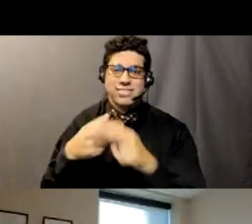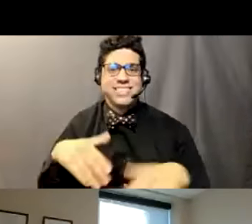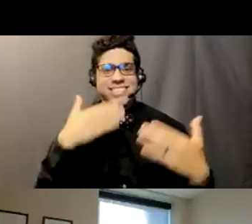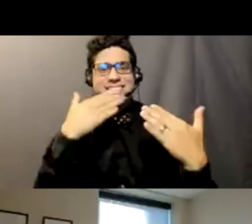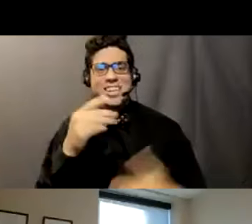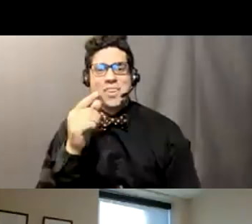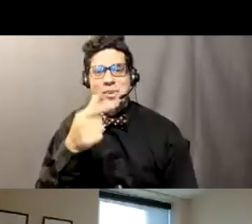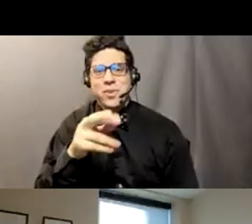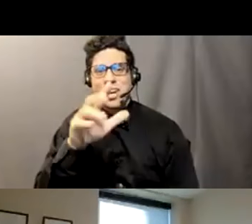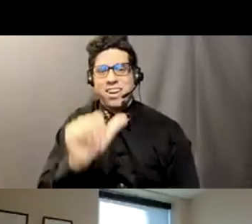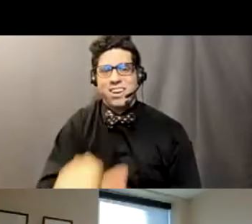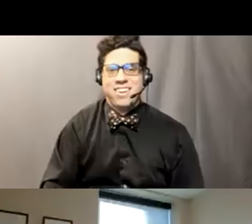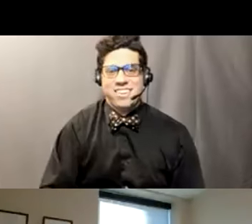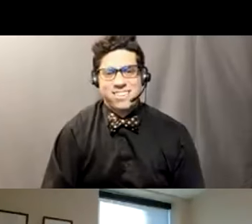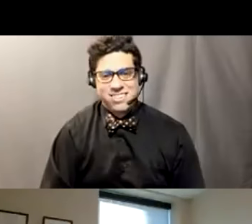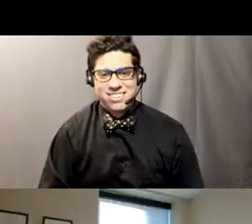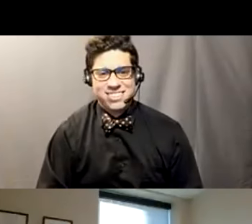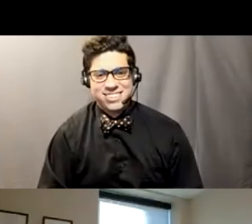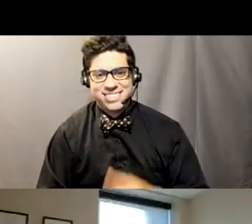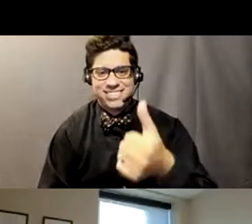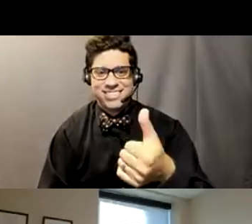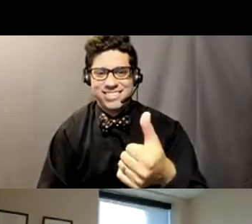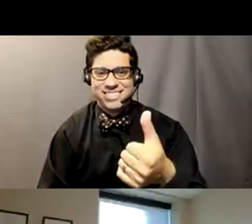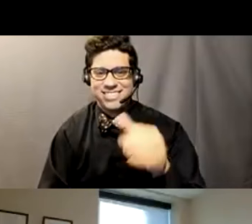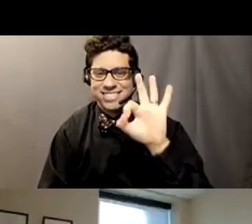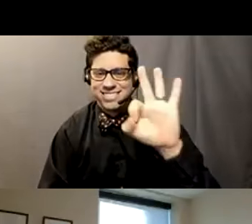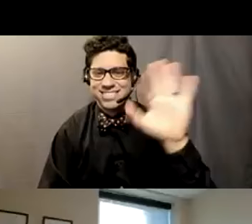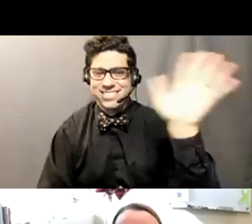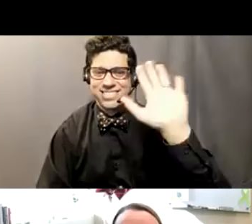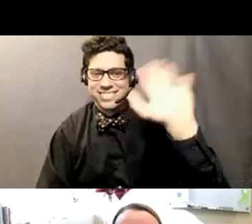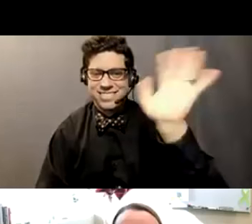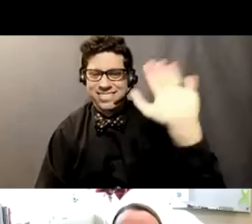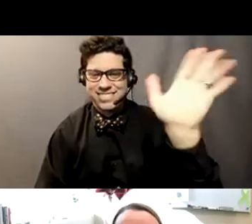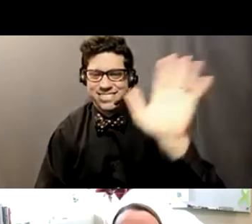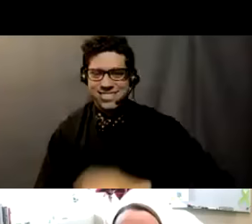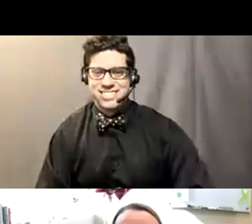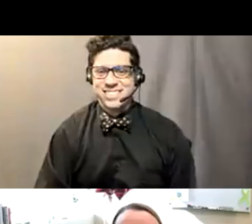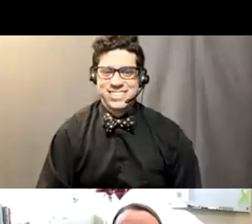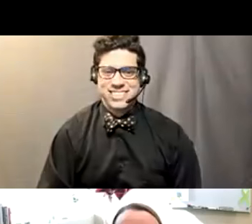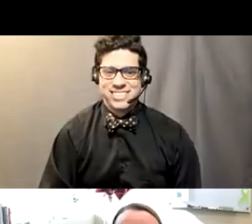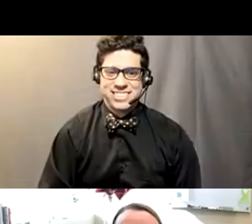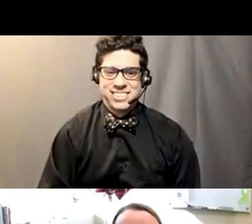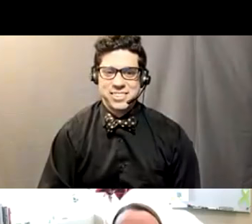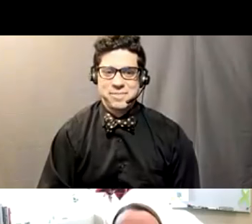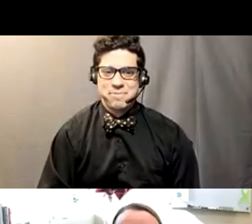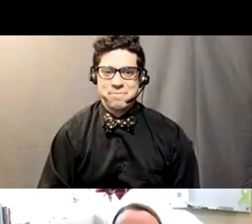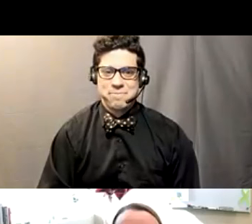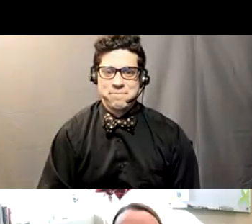well. Great. Thank you, guys. Have a great day. Thank you so much. Thank you.